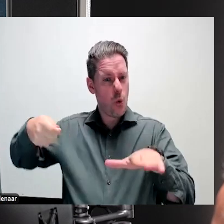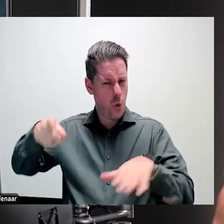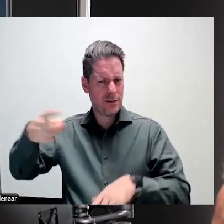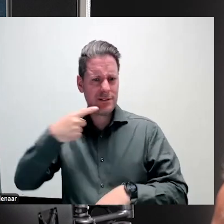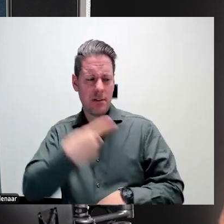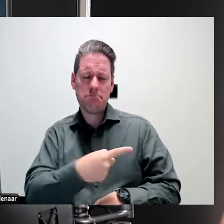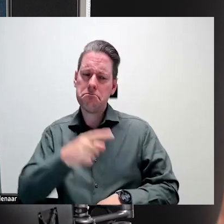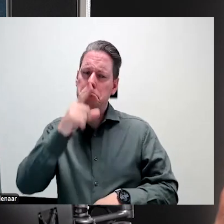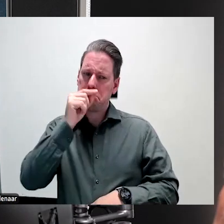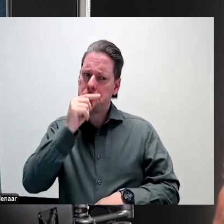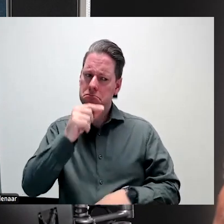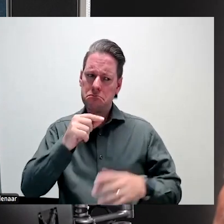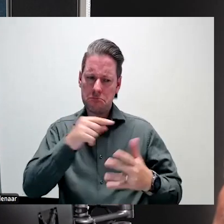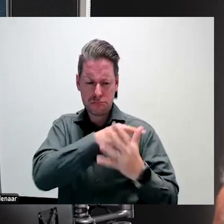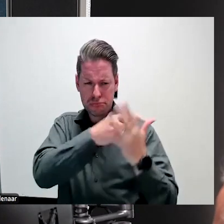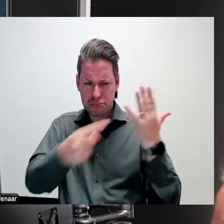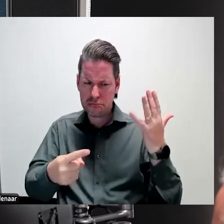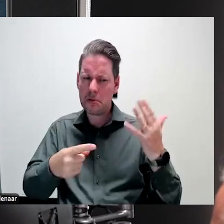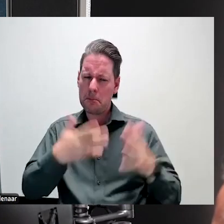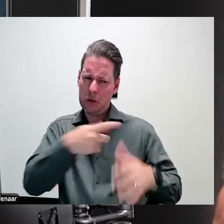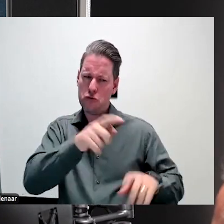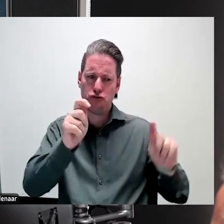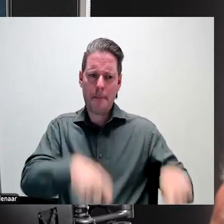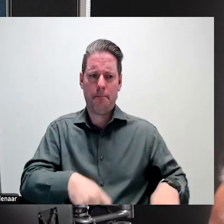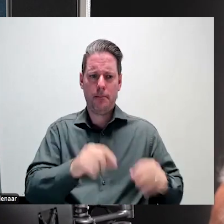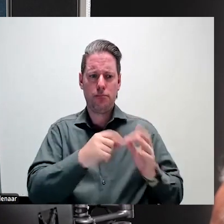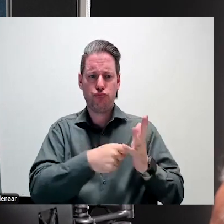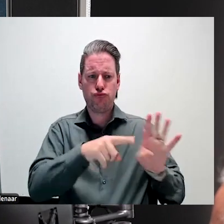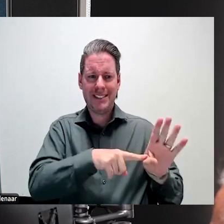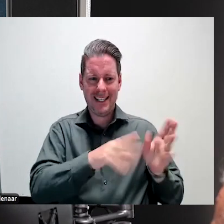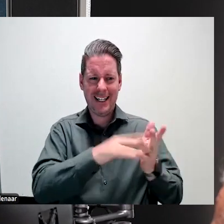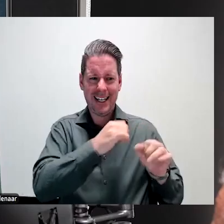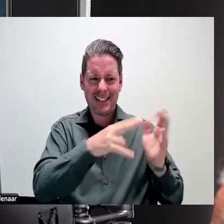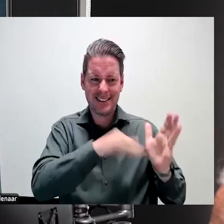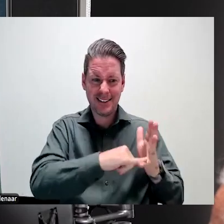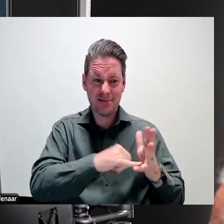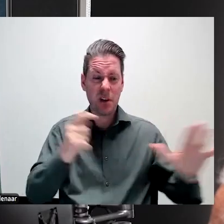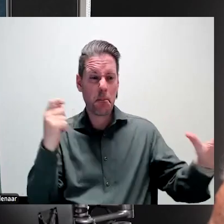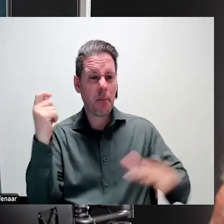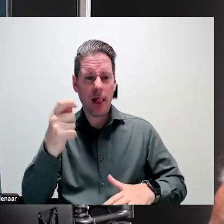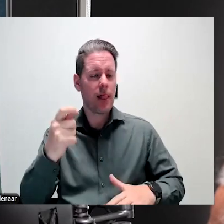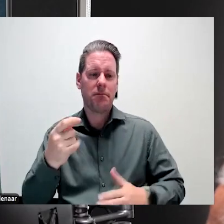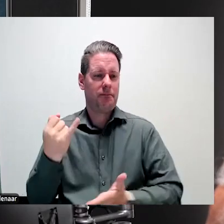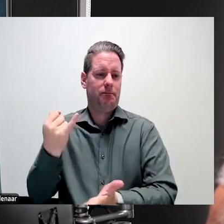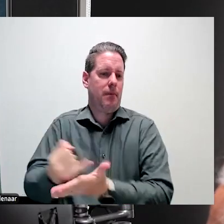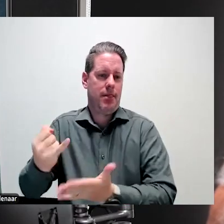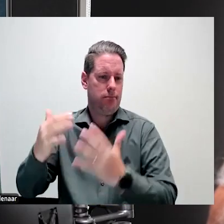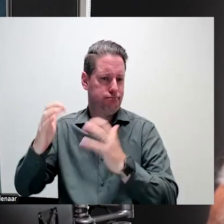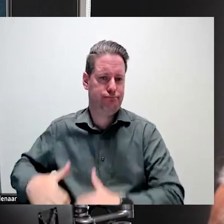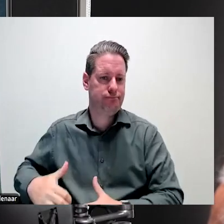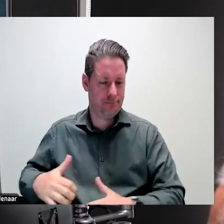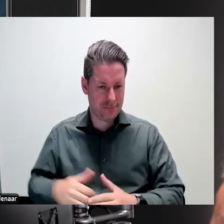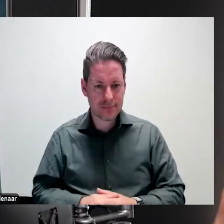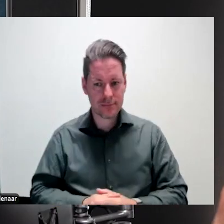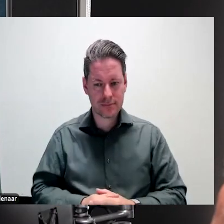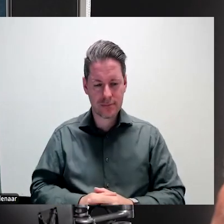he had raped his colleague Brittany Higgins in Parliament House in Canberra in 2019. That ruling came from a failed defamation case Mr